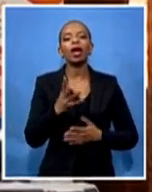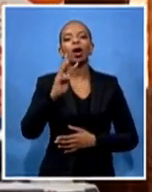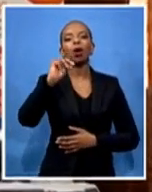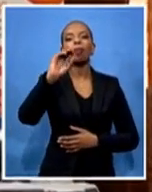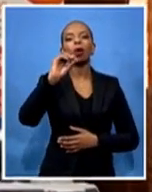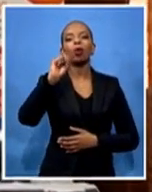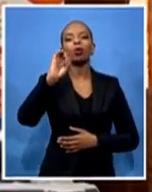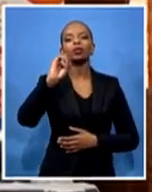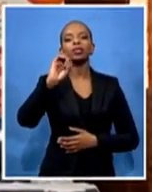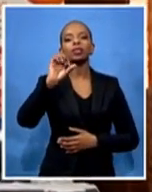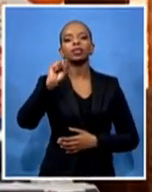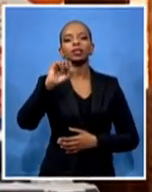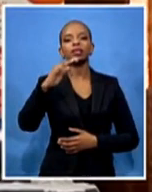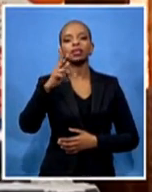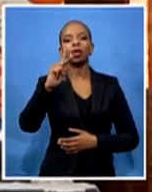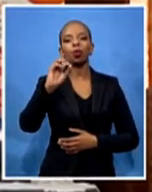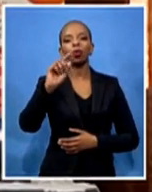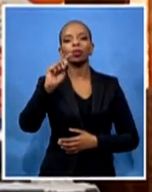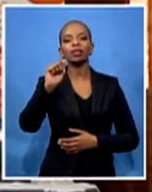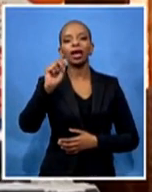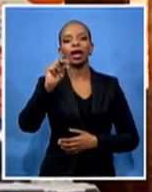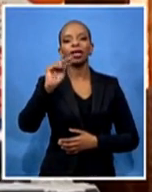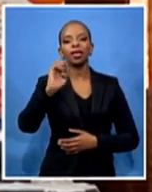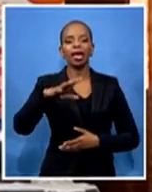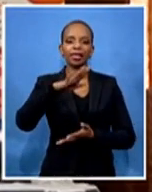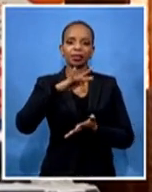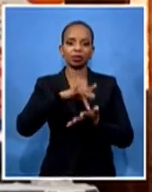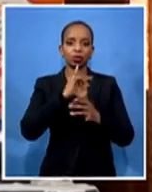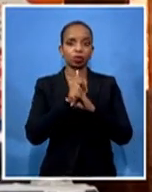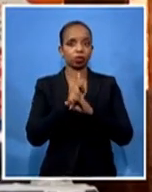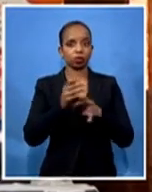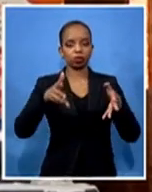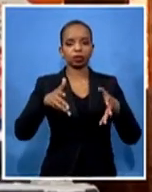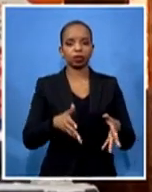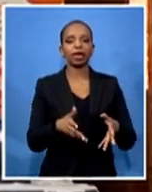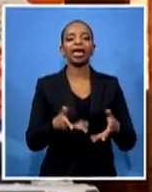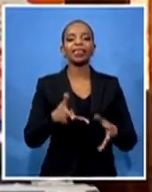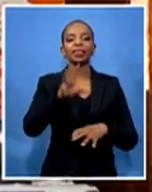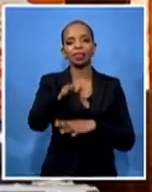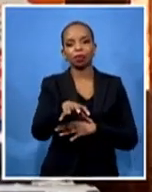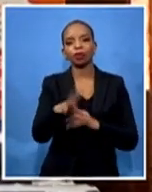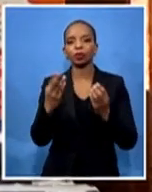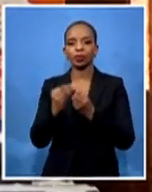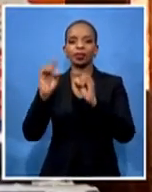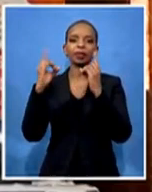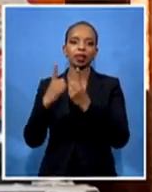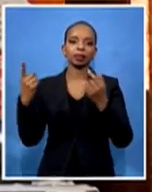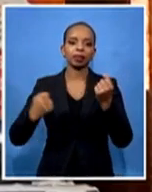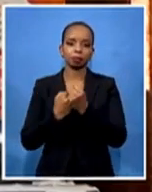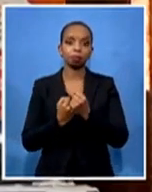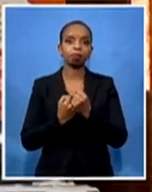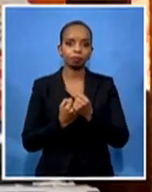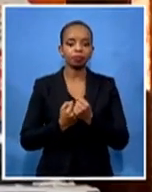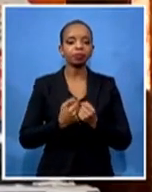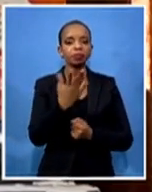Development, Tourism and Environmental Affairs in the province. But Desiree, as you said, we ran a story about Senzon, a